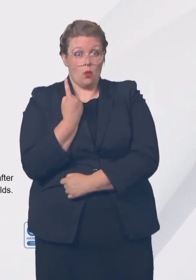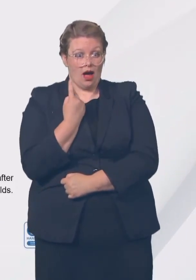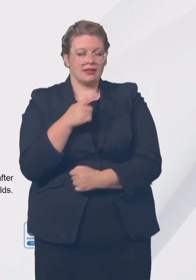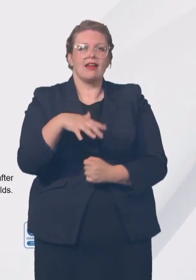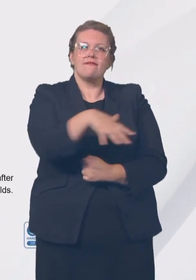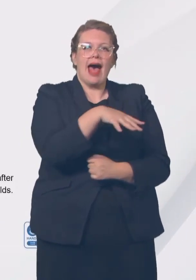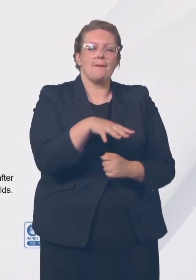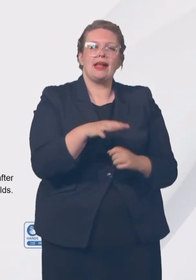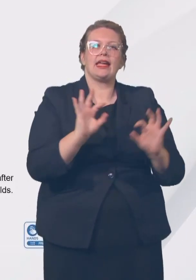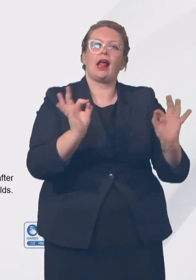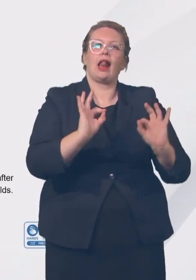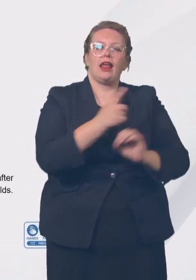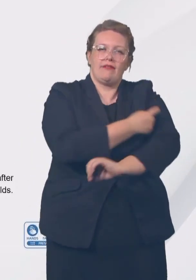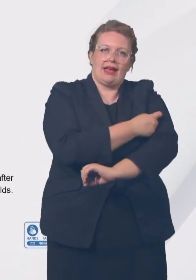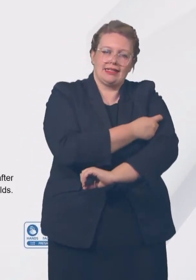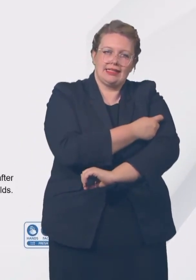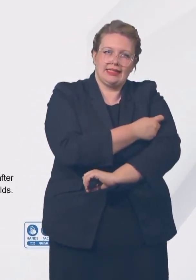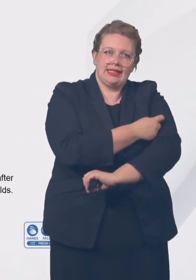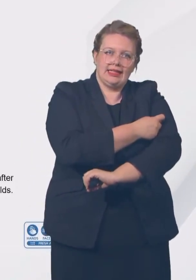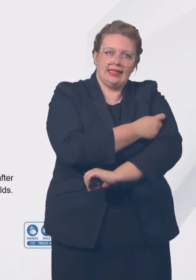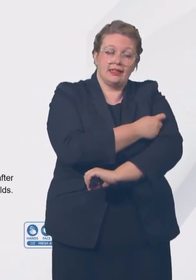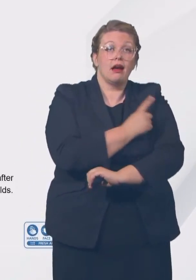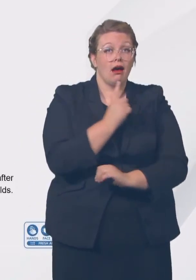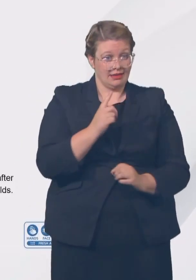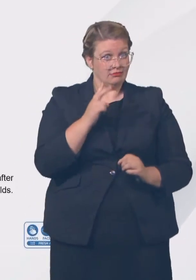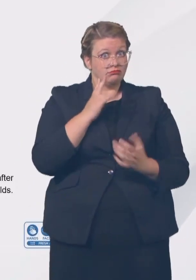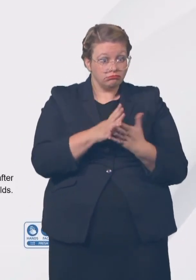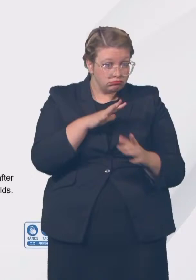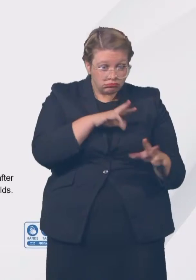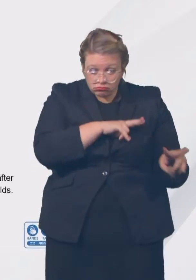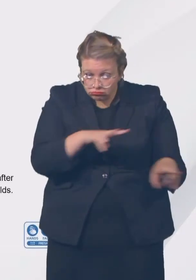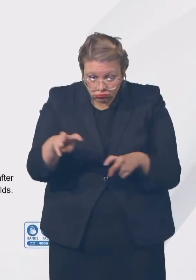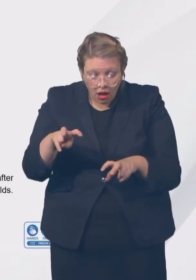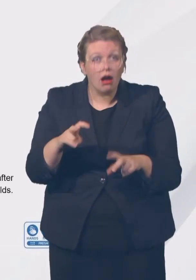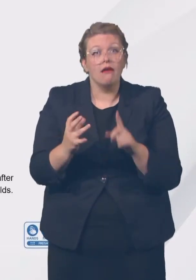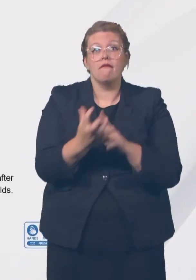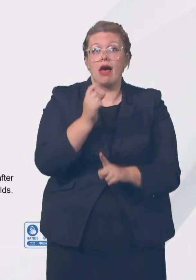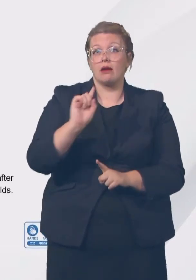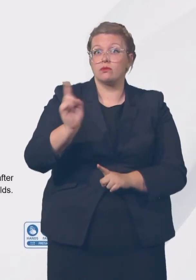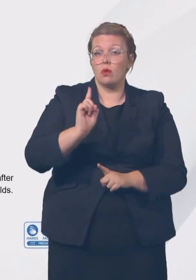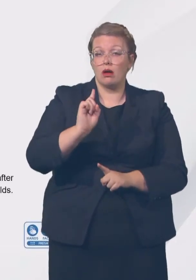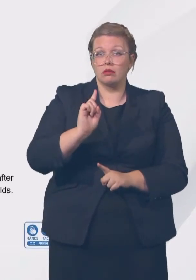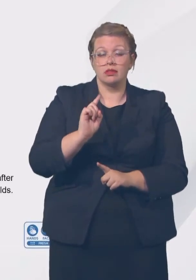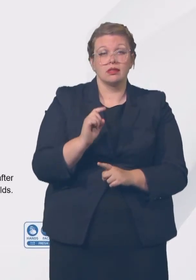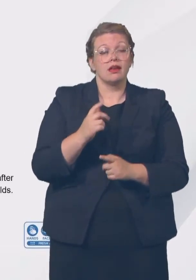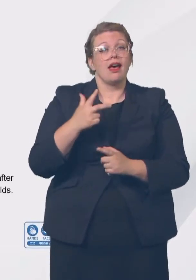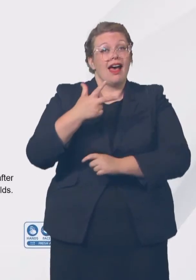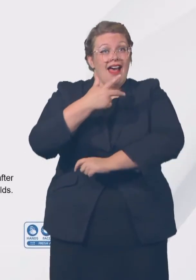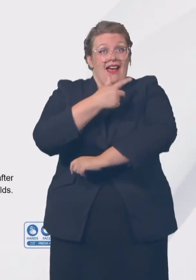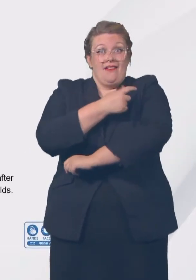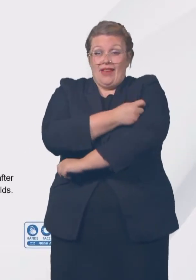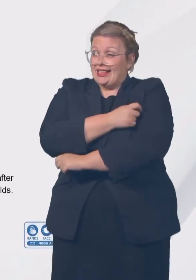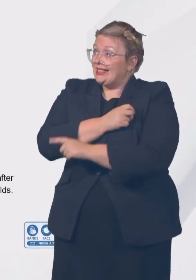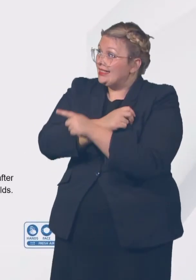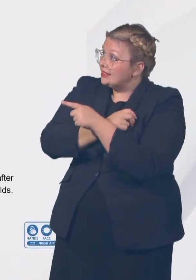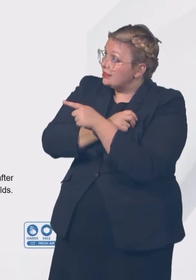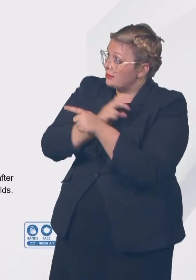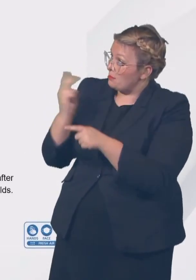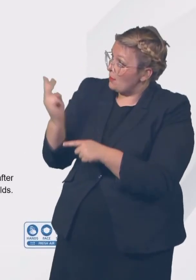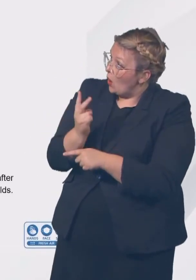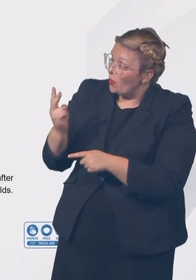contacts and could show that with both vaccines, you can see the range of